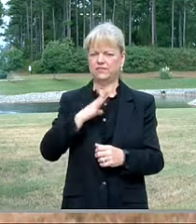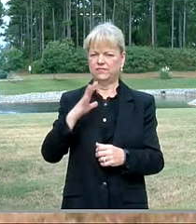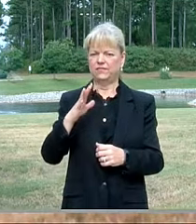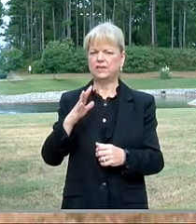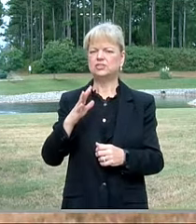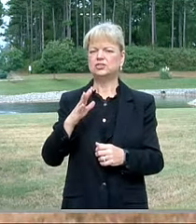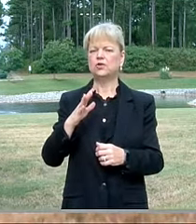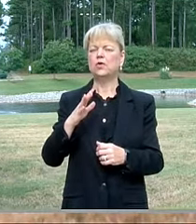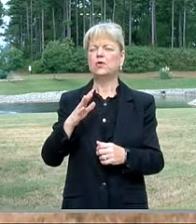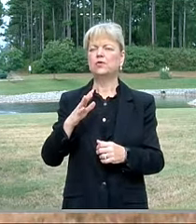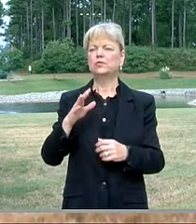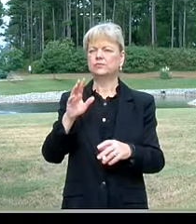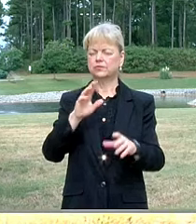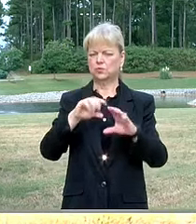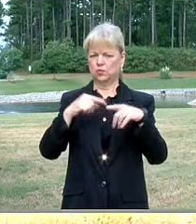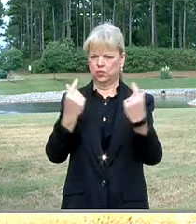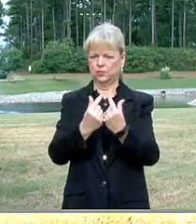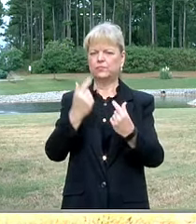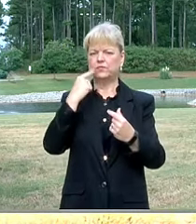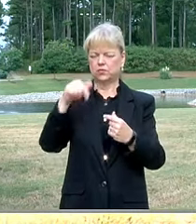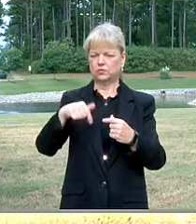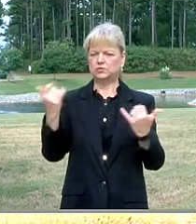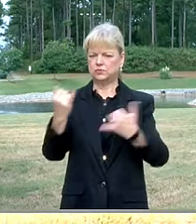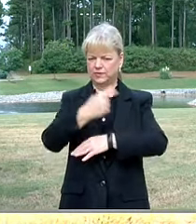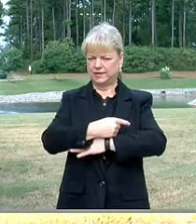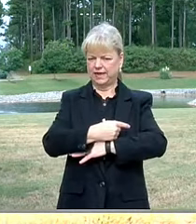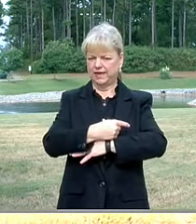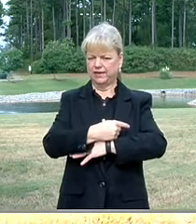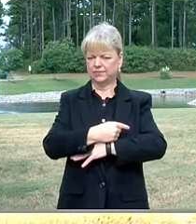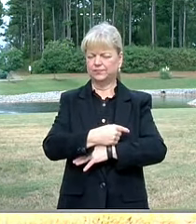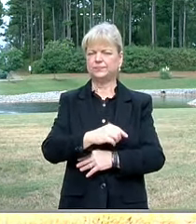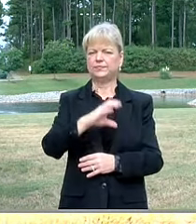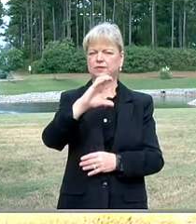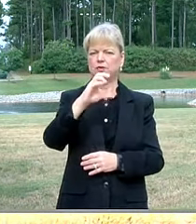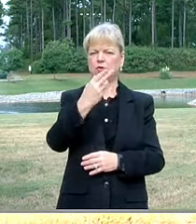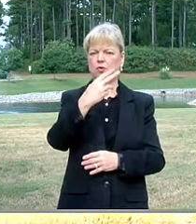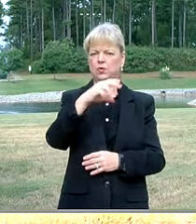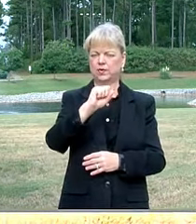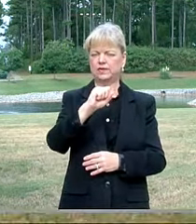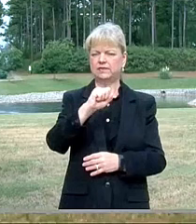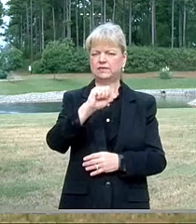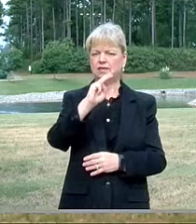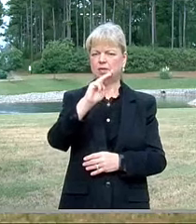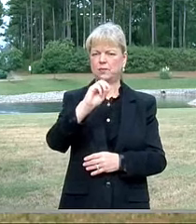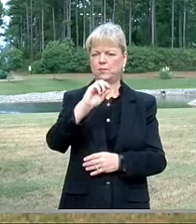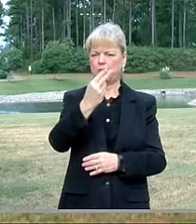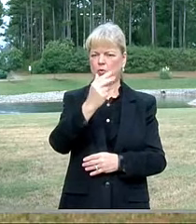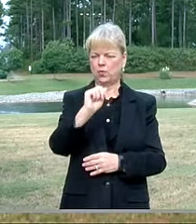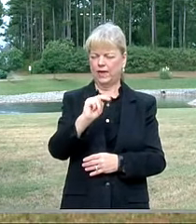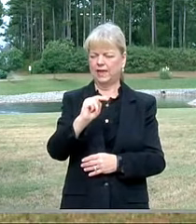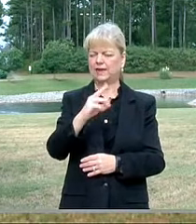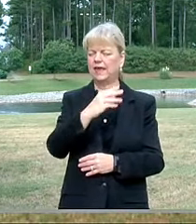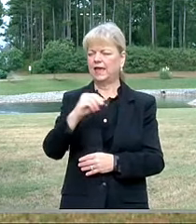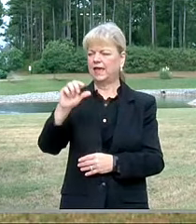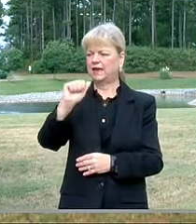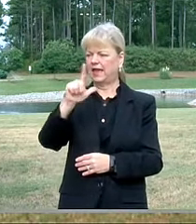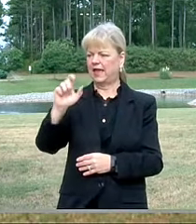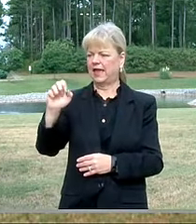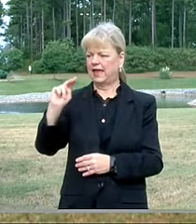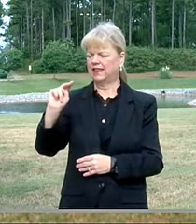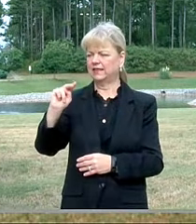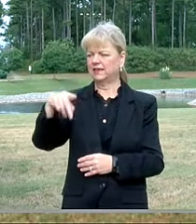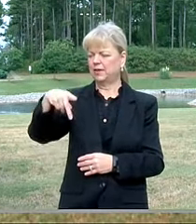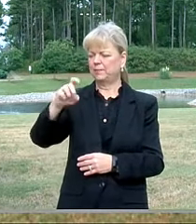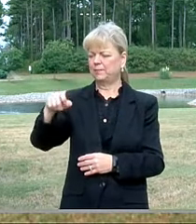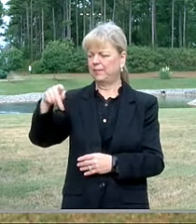today's ceremony consists of Lieutenant General Chris Mohan and Brigadier General Alan Pepper. Ladies and